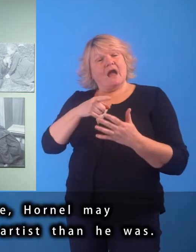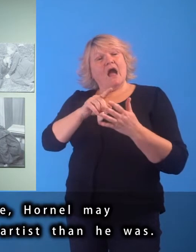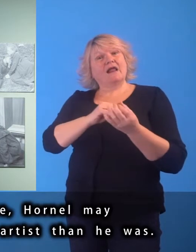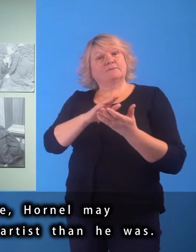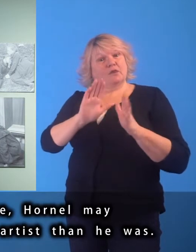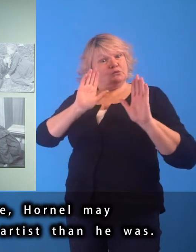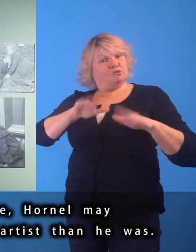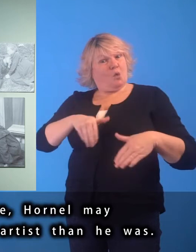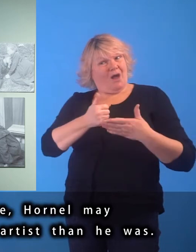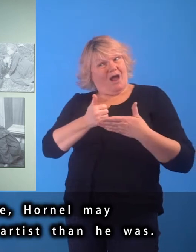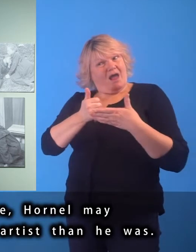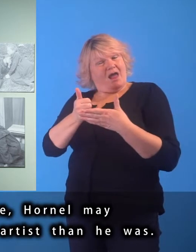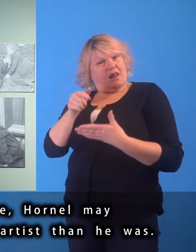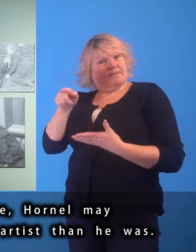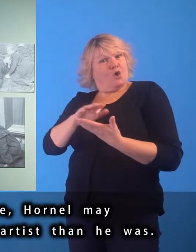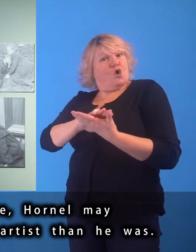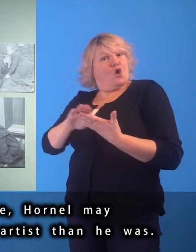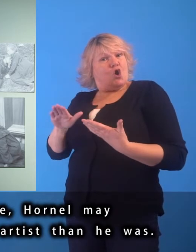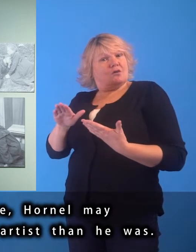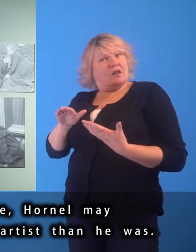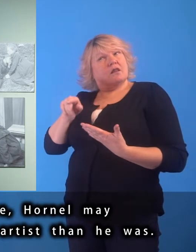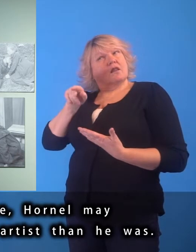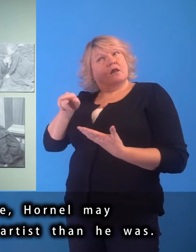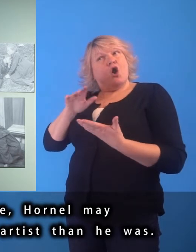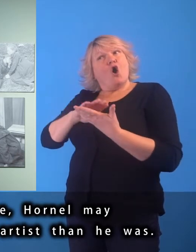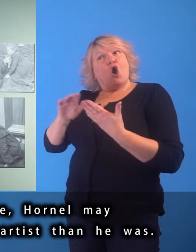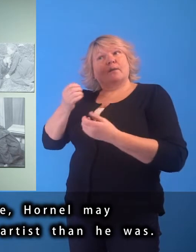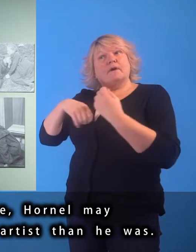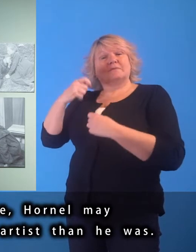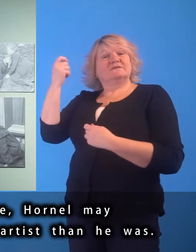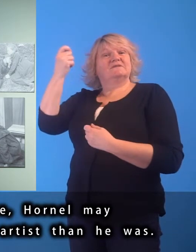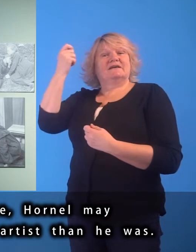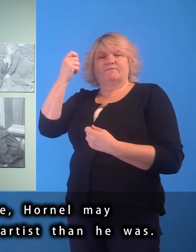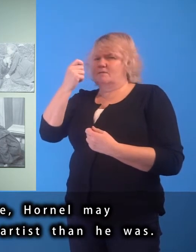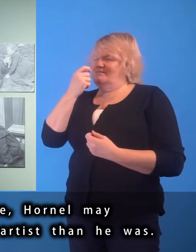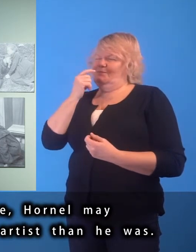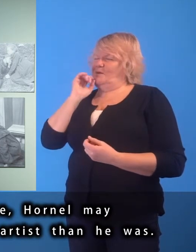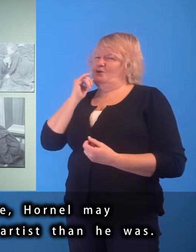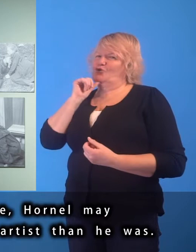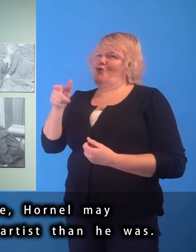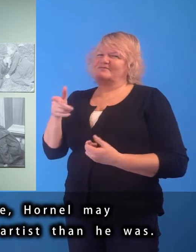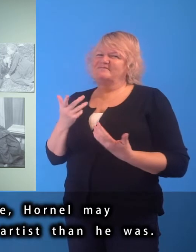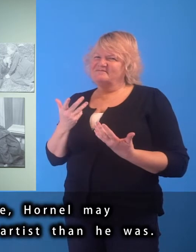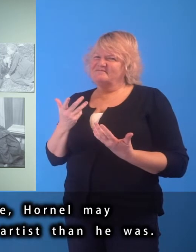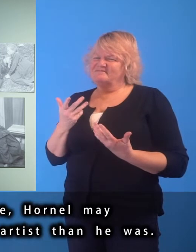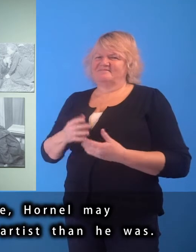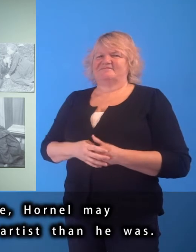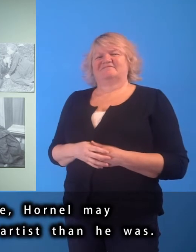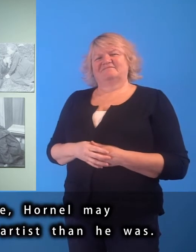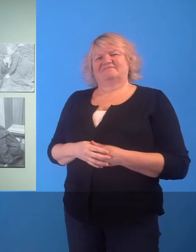Without Elizabeth's assistance, Hornel may have been less successful as an artist than he was.